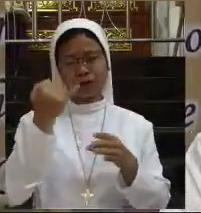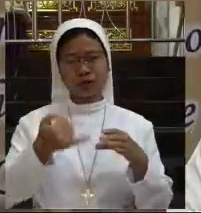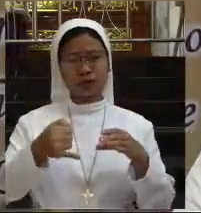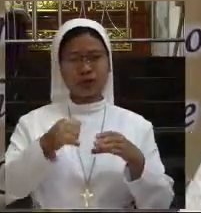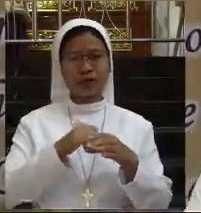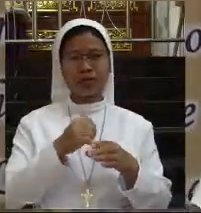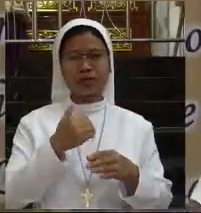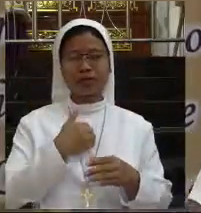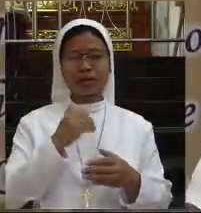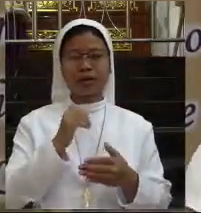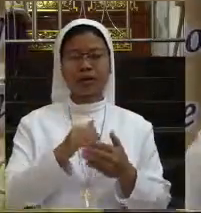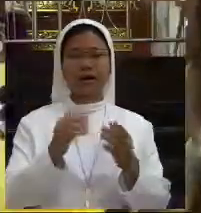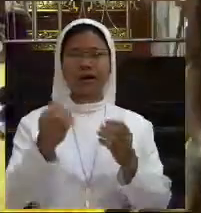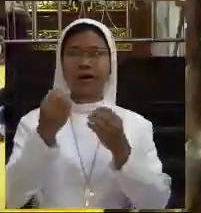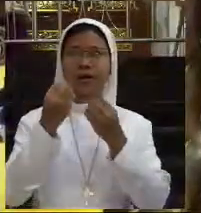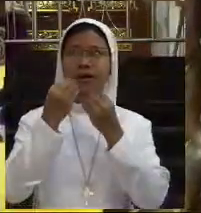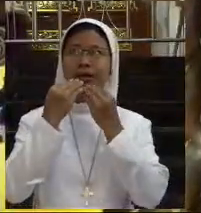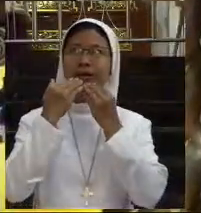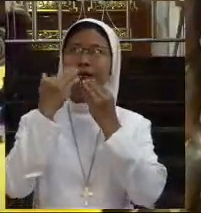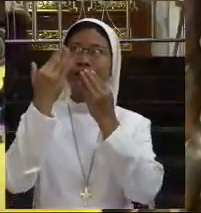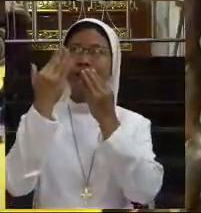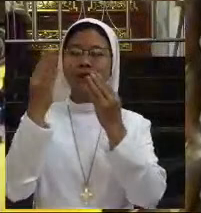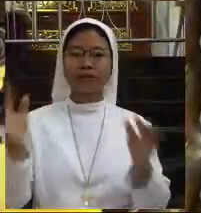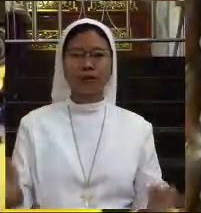my Thanksgiving Mass, and also for my